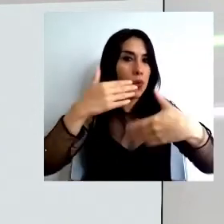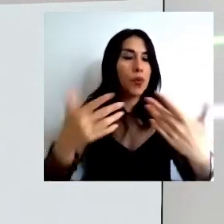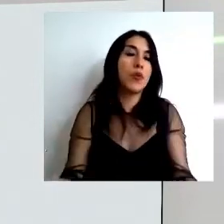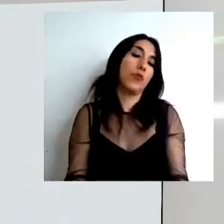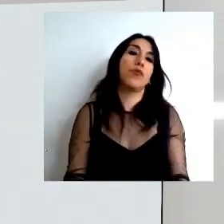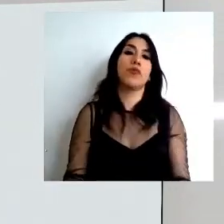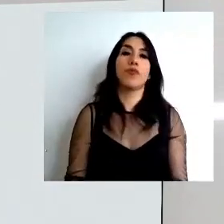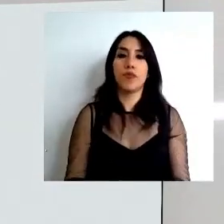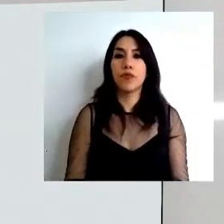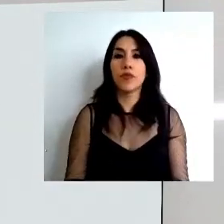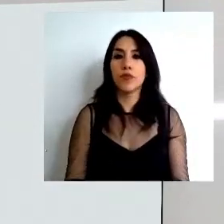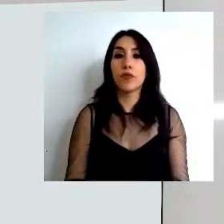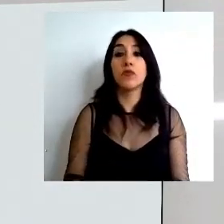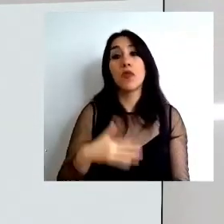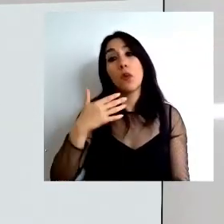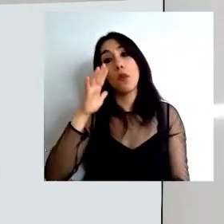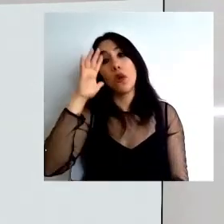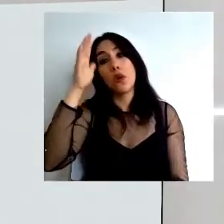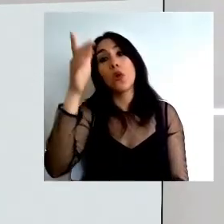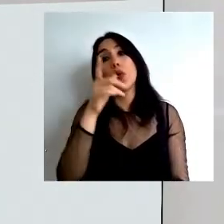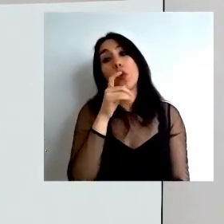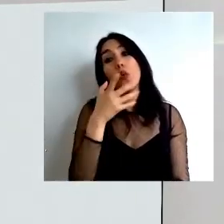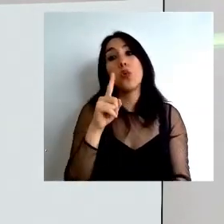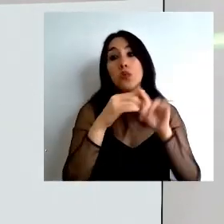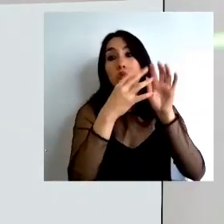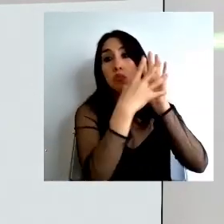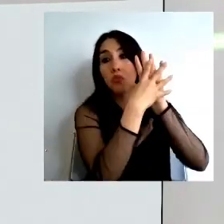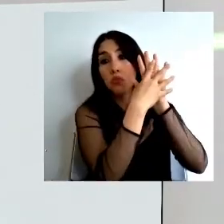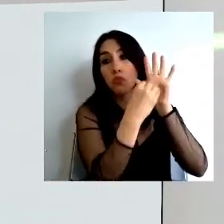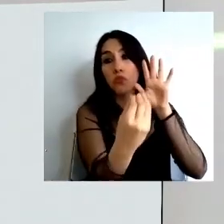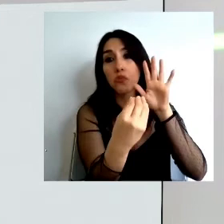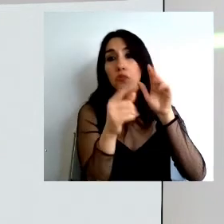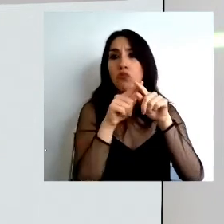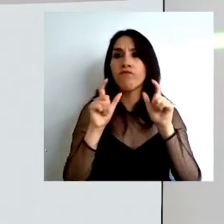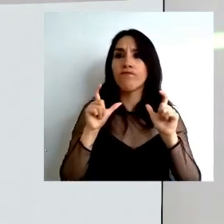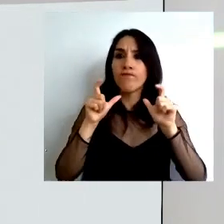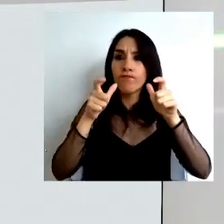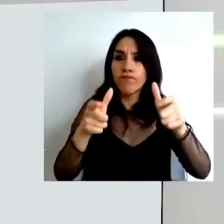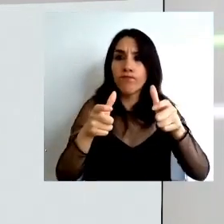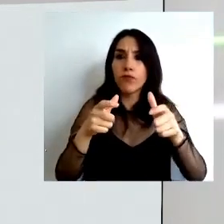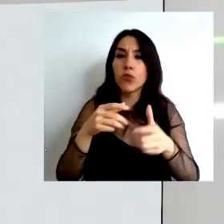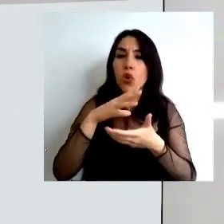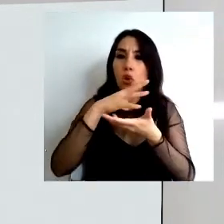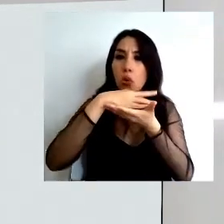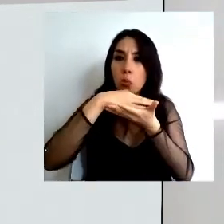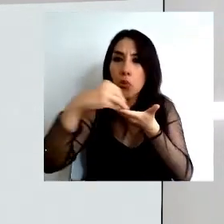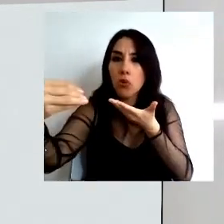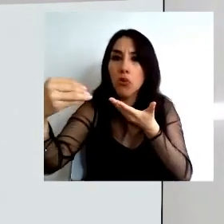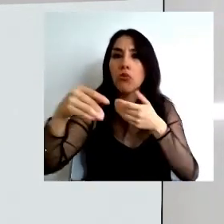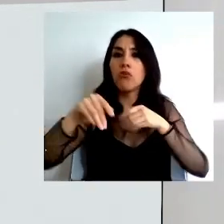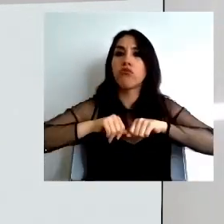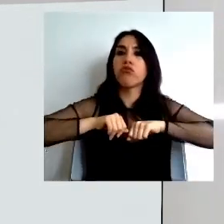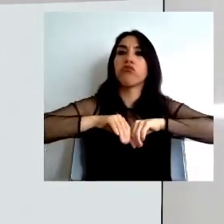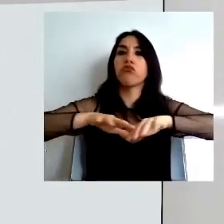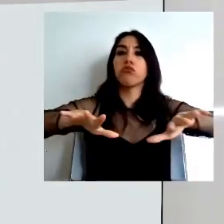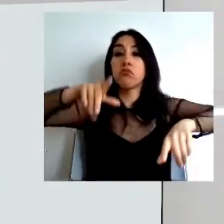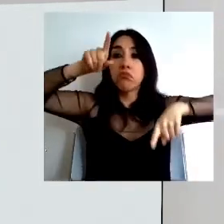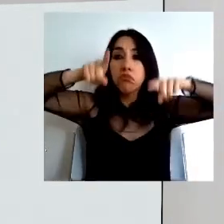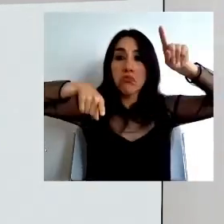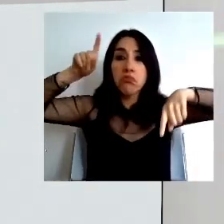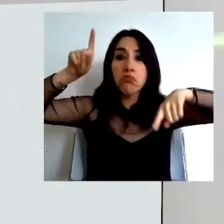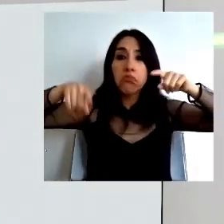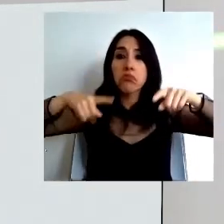can share responsibilities and manage quality. And there's a question indeed on kind of attribution